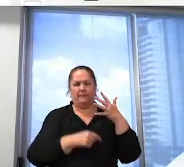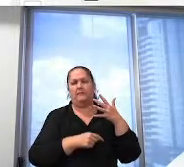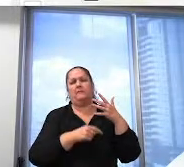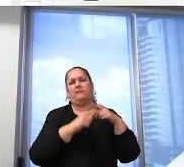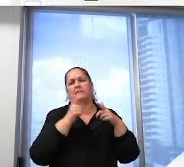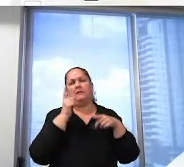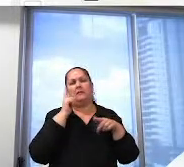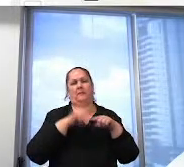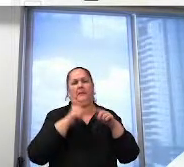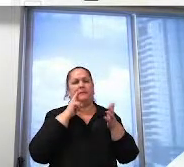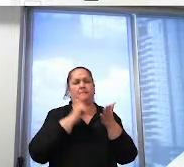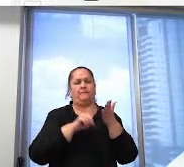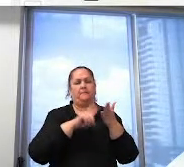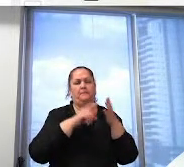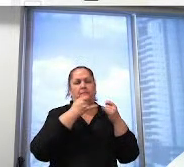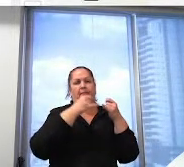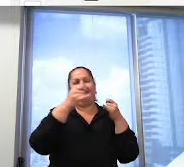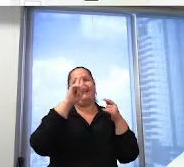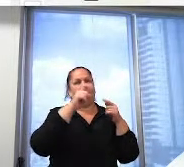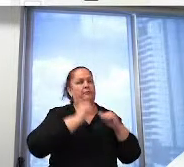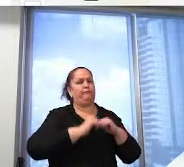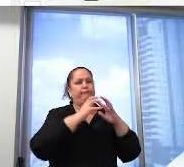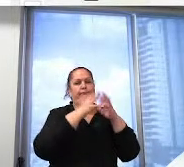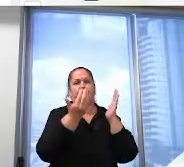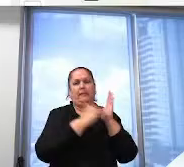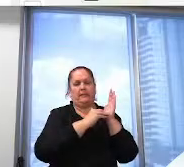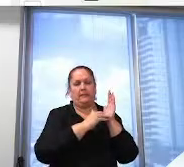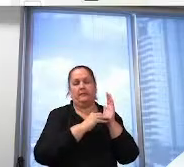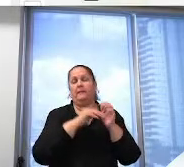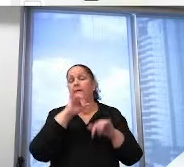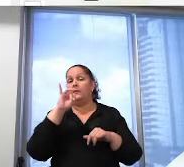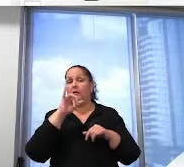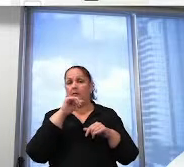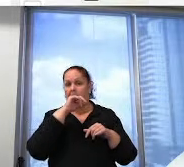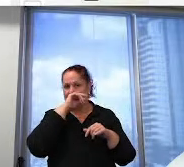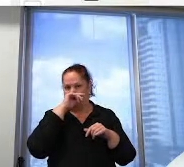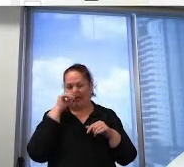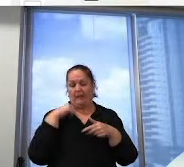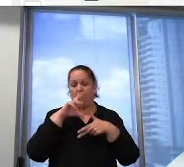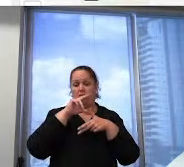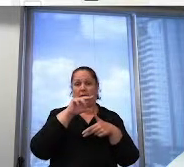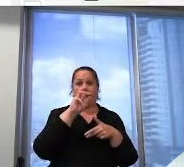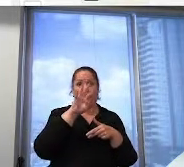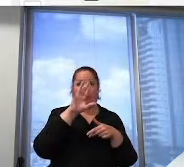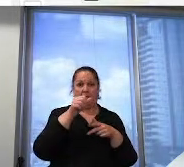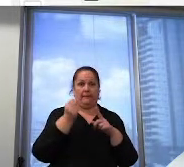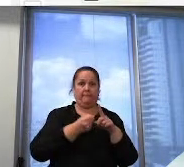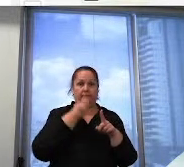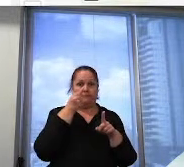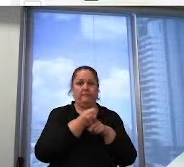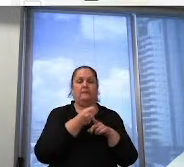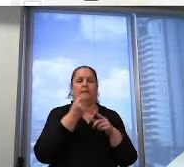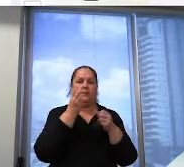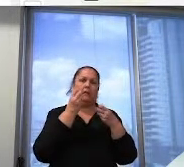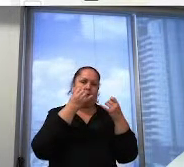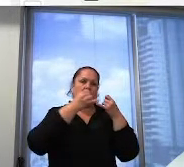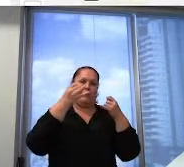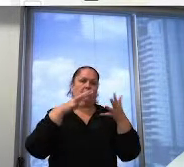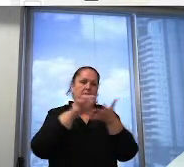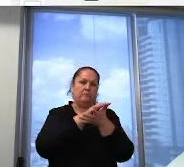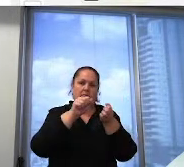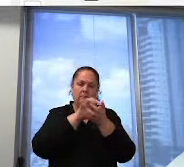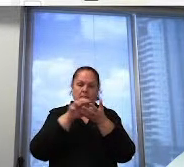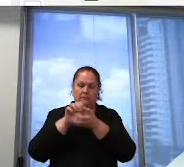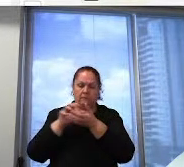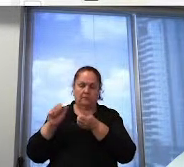are the kind of, based on studies, this line needs to be rebuilt. Also, during Hurricane Maria, there were several lines that were significantly